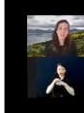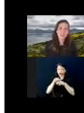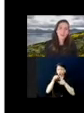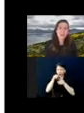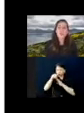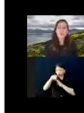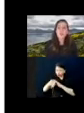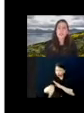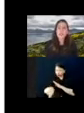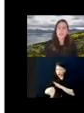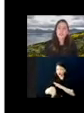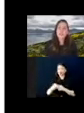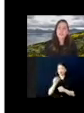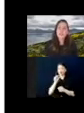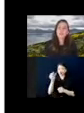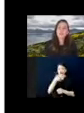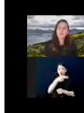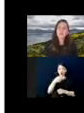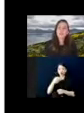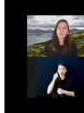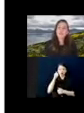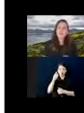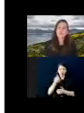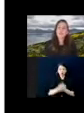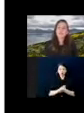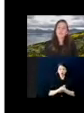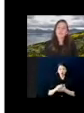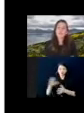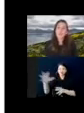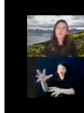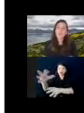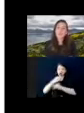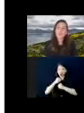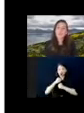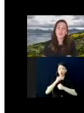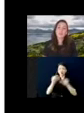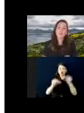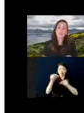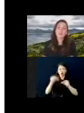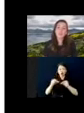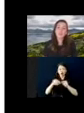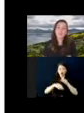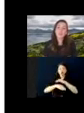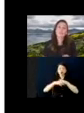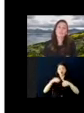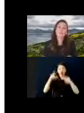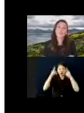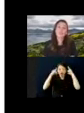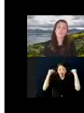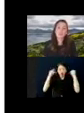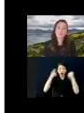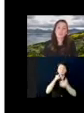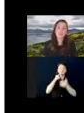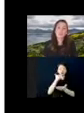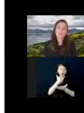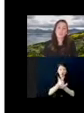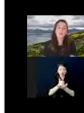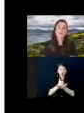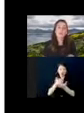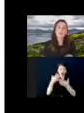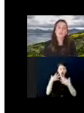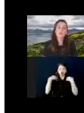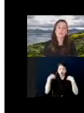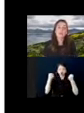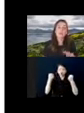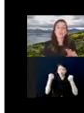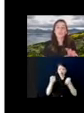challenge. But at the same time, within those more remote areas, the people that are benefiting the most, the consumers that are benefiting the most from e-commerce are